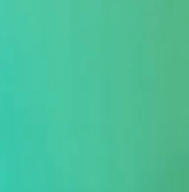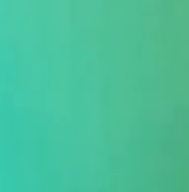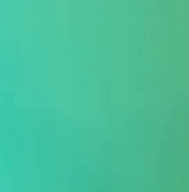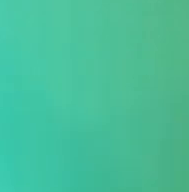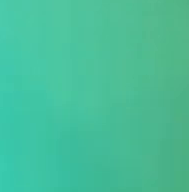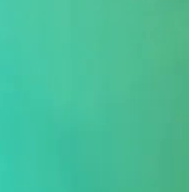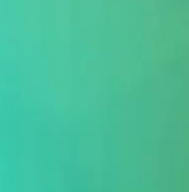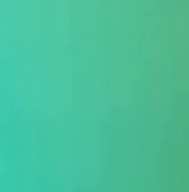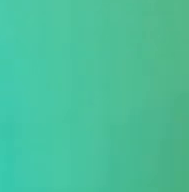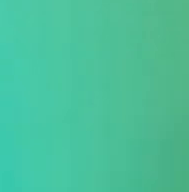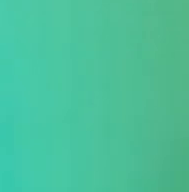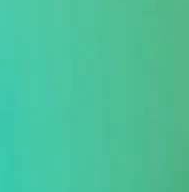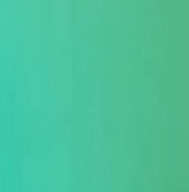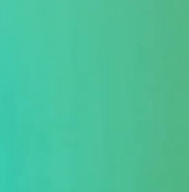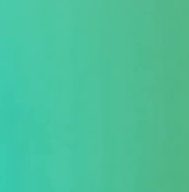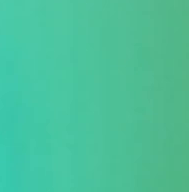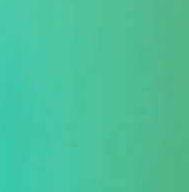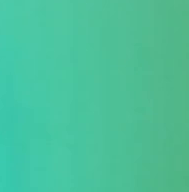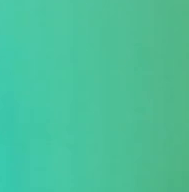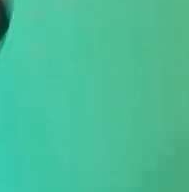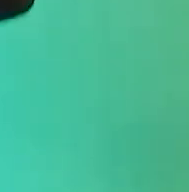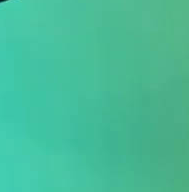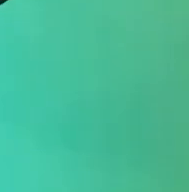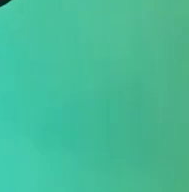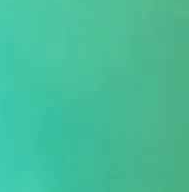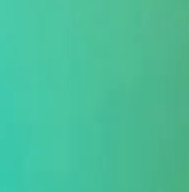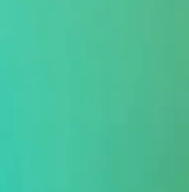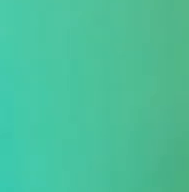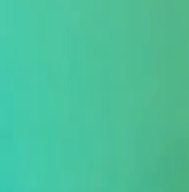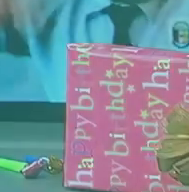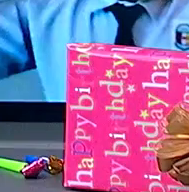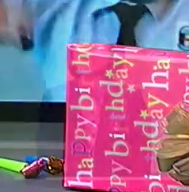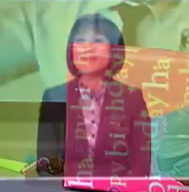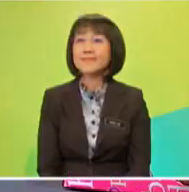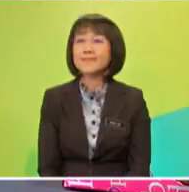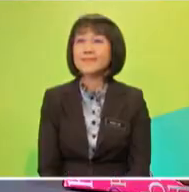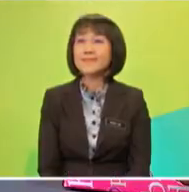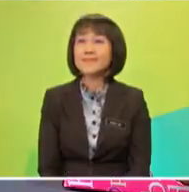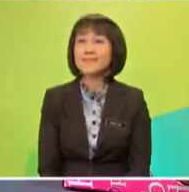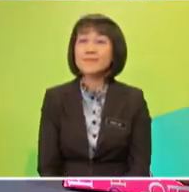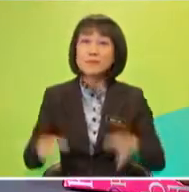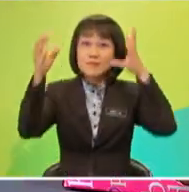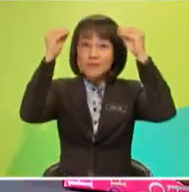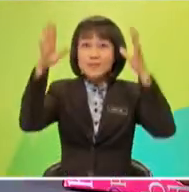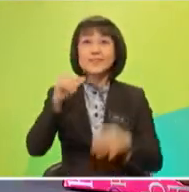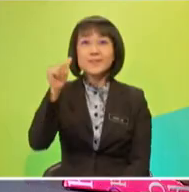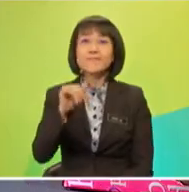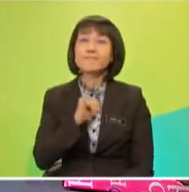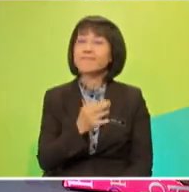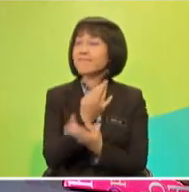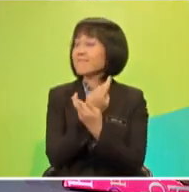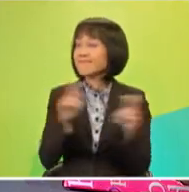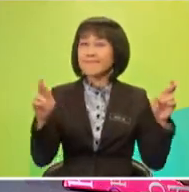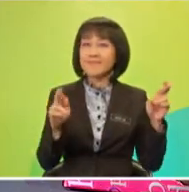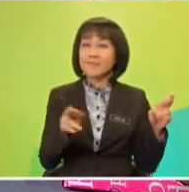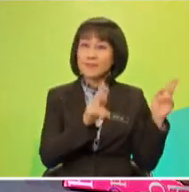Meets, Haris, Teshna, Aaron and Megan. Hi everyone! Alright, Teacher Anjana, I am ready to start preparing for